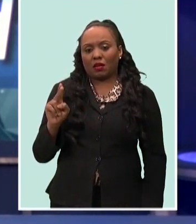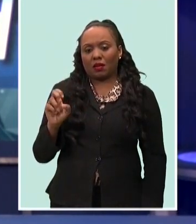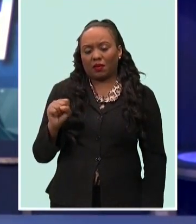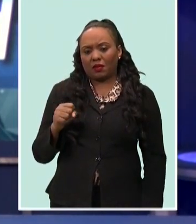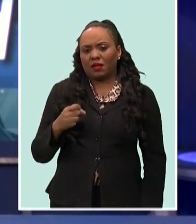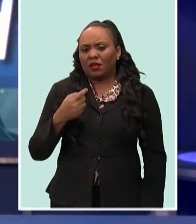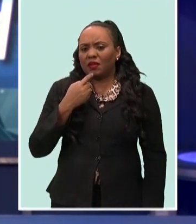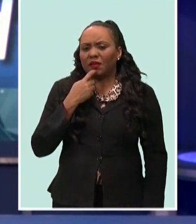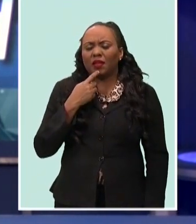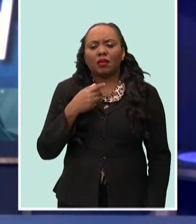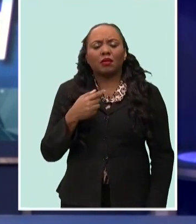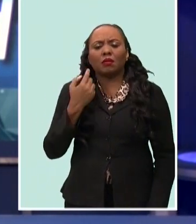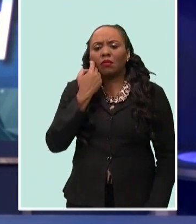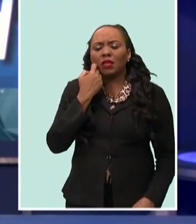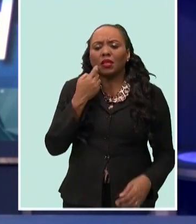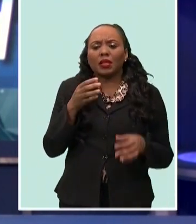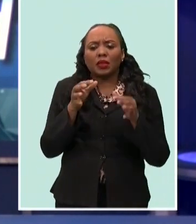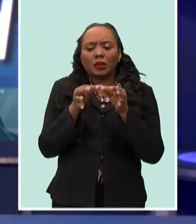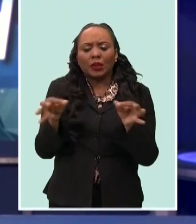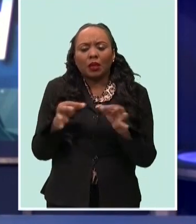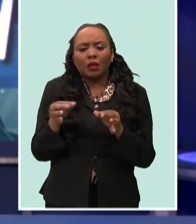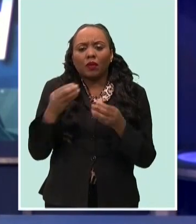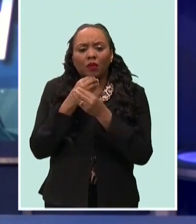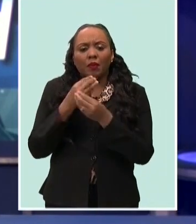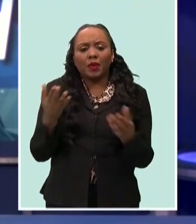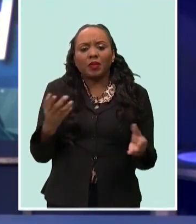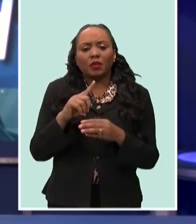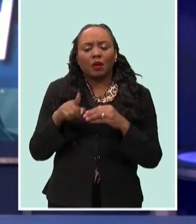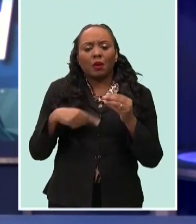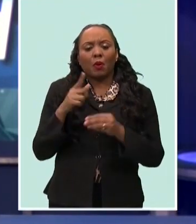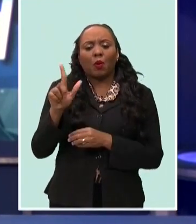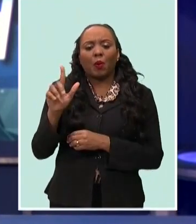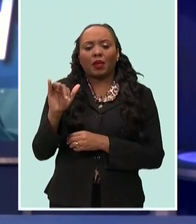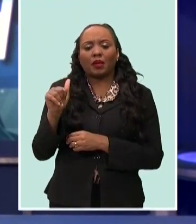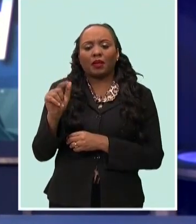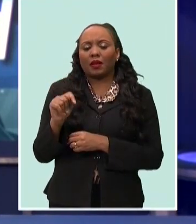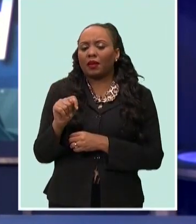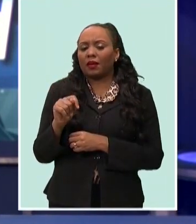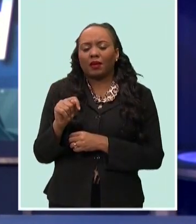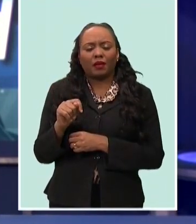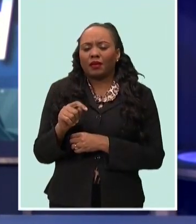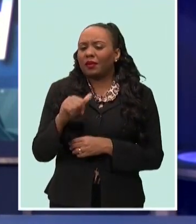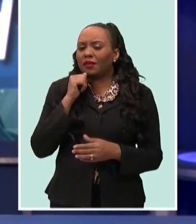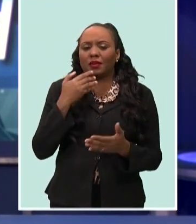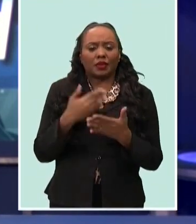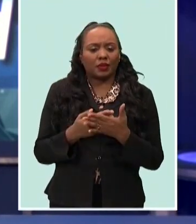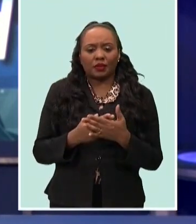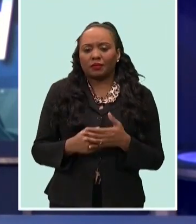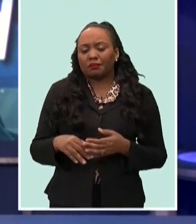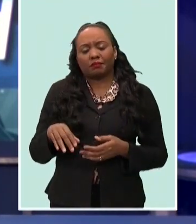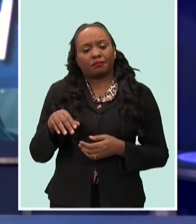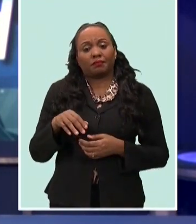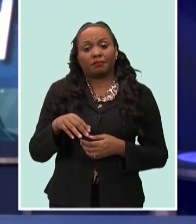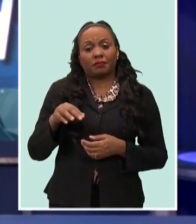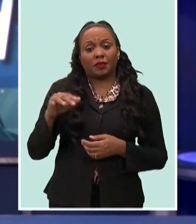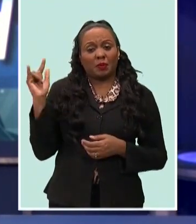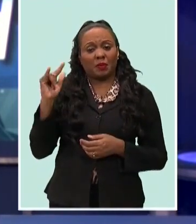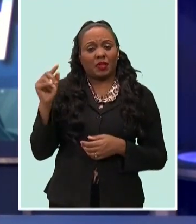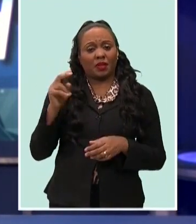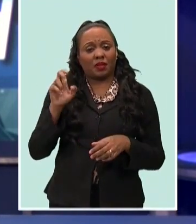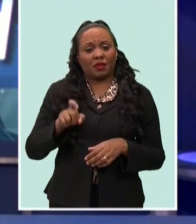latest crisis made by participants at last month's CARICOM meeting have not been at all helpful. Liat needs